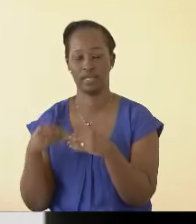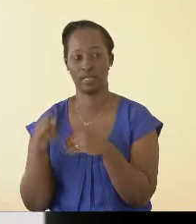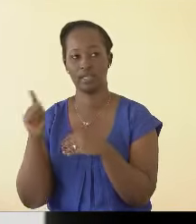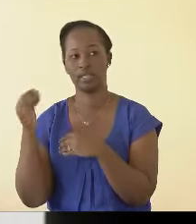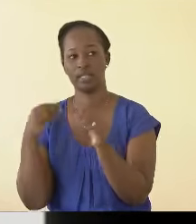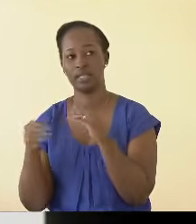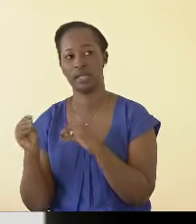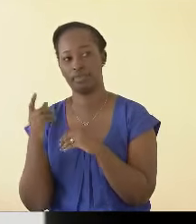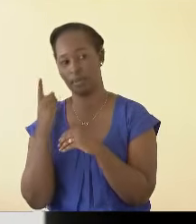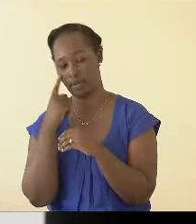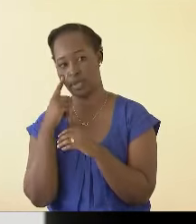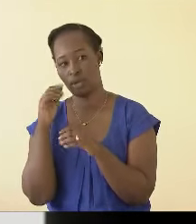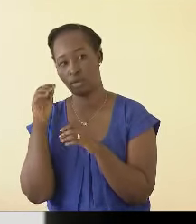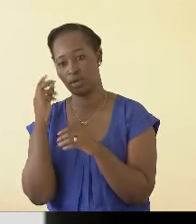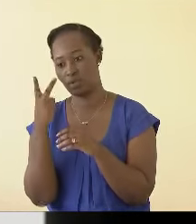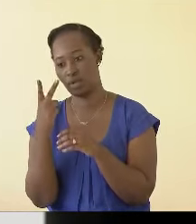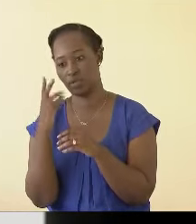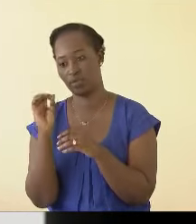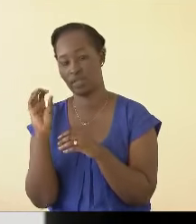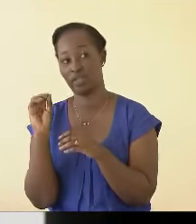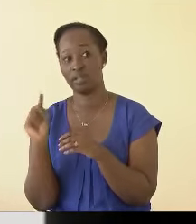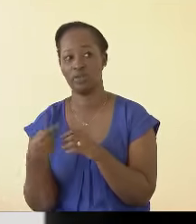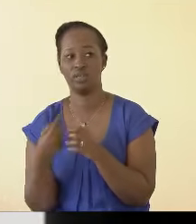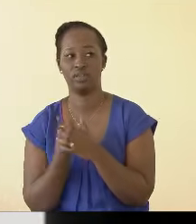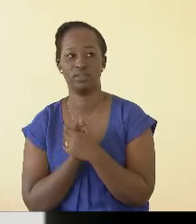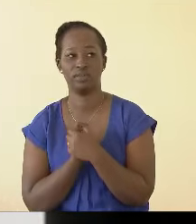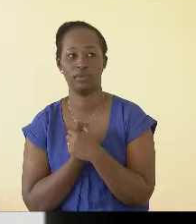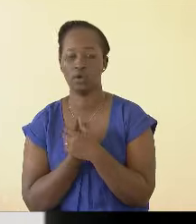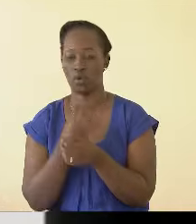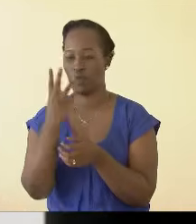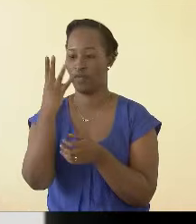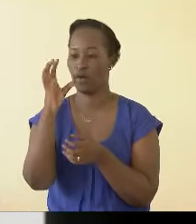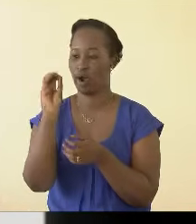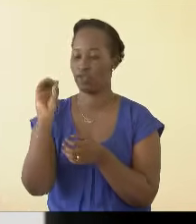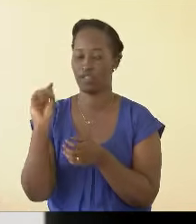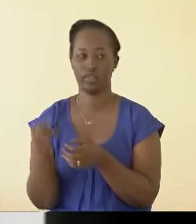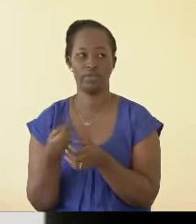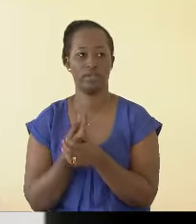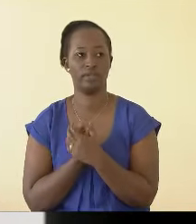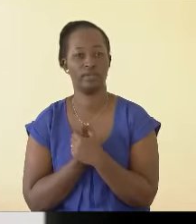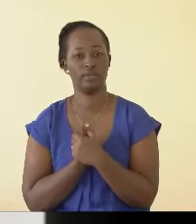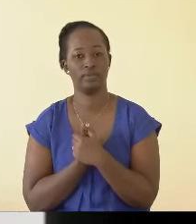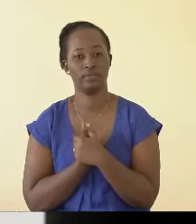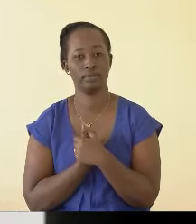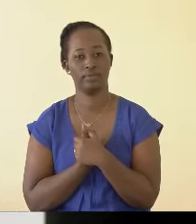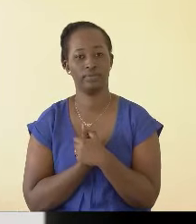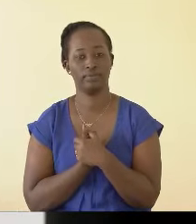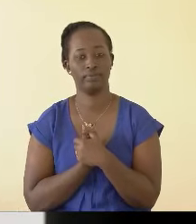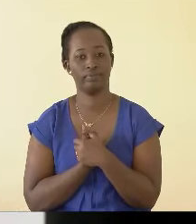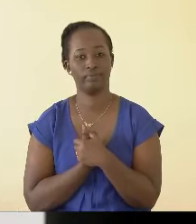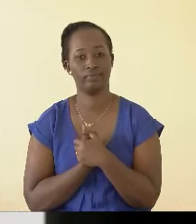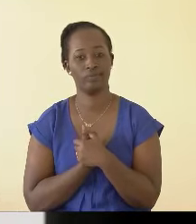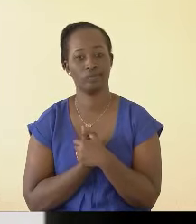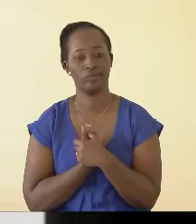sold in April, 400,000. So this figure, this money is recorded in the month of